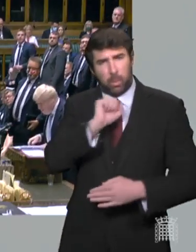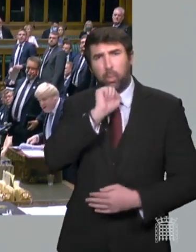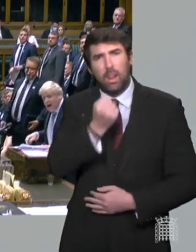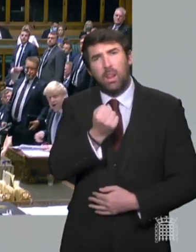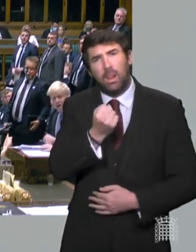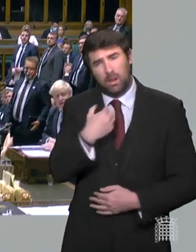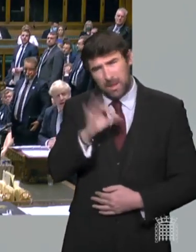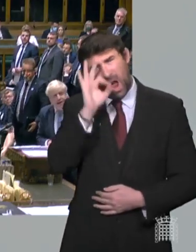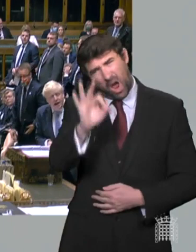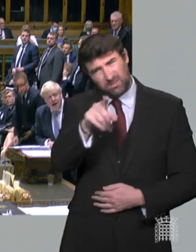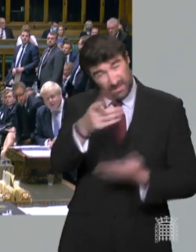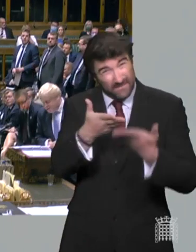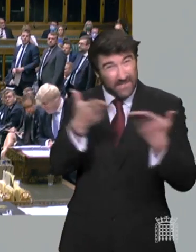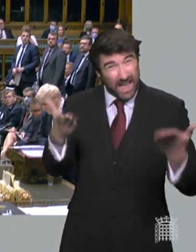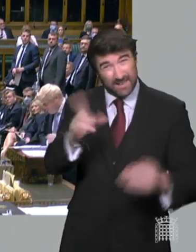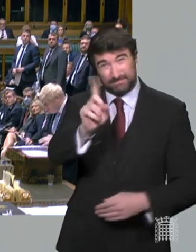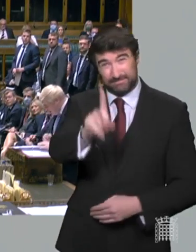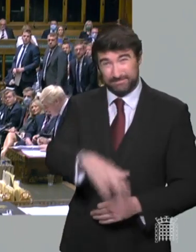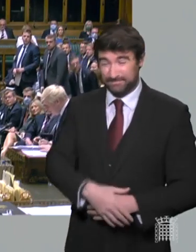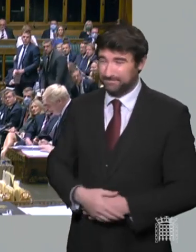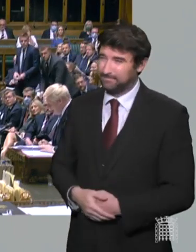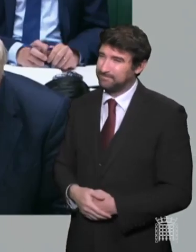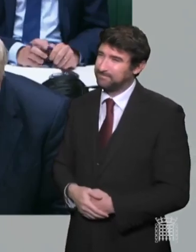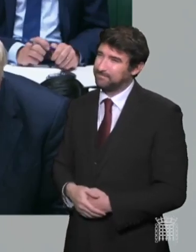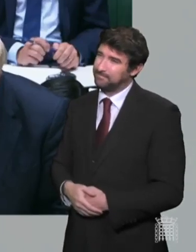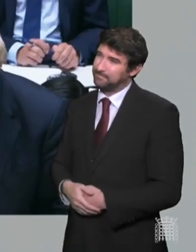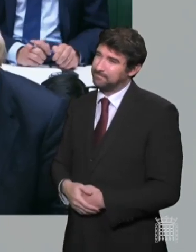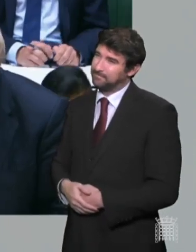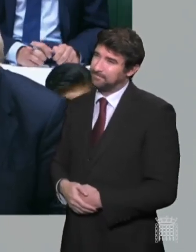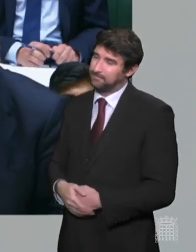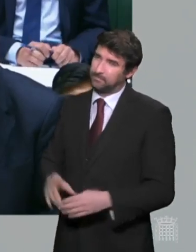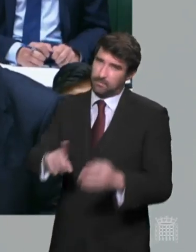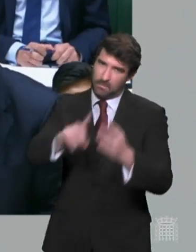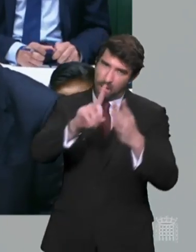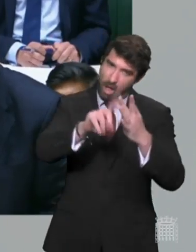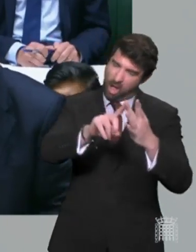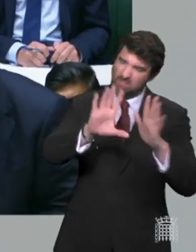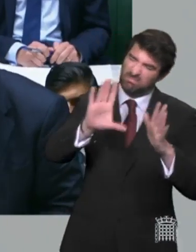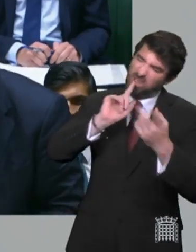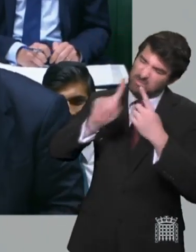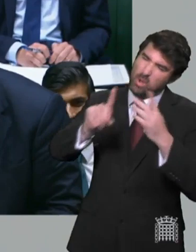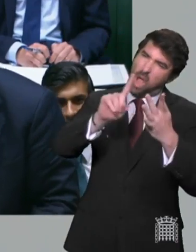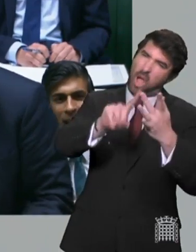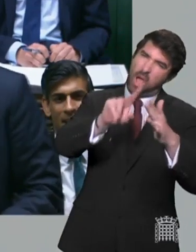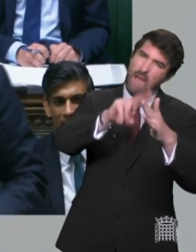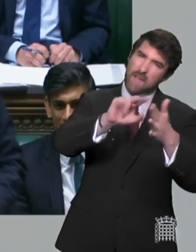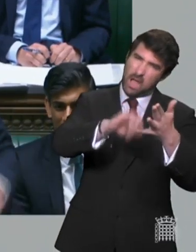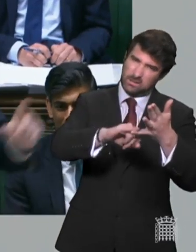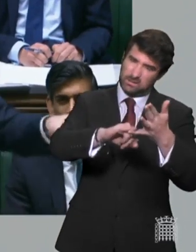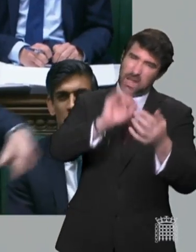Mr. Speaker, actually the Institute for Fiscal Studies has confirmed that this is a broad-based and progressive